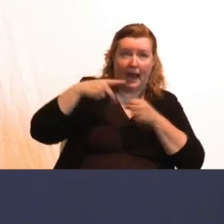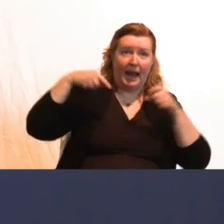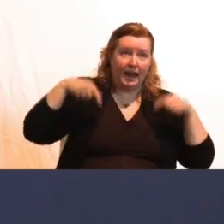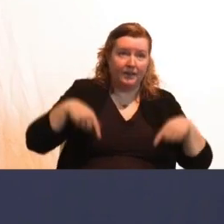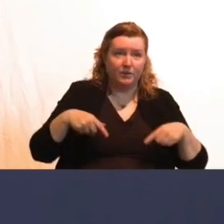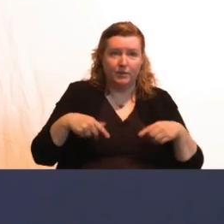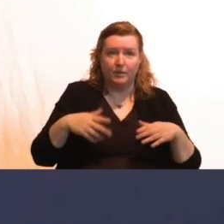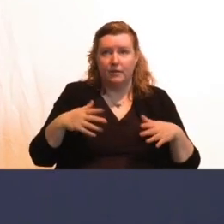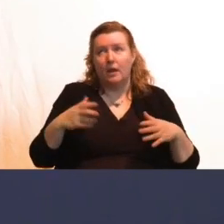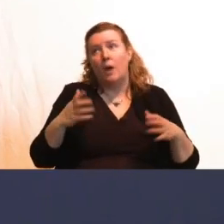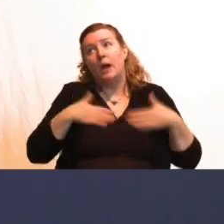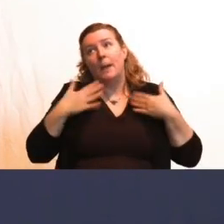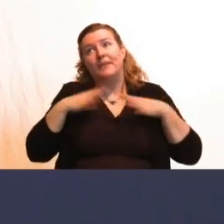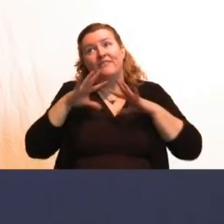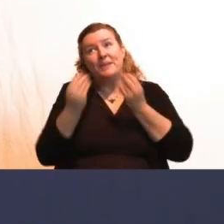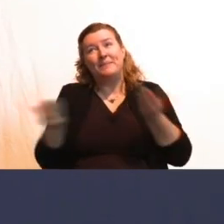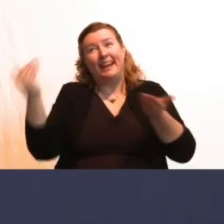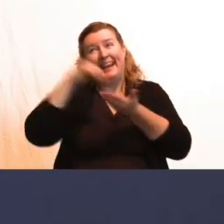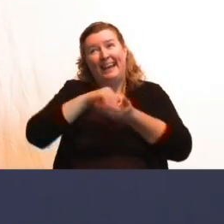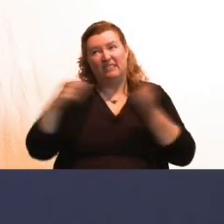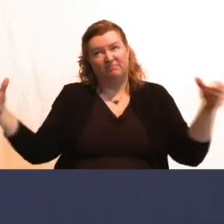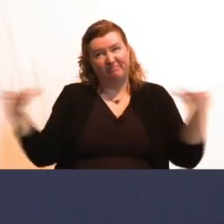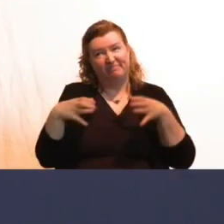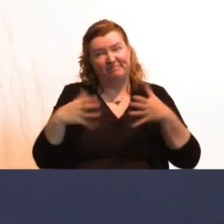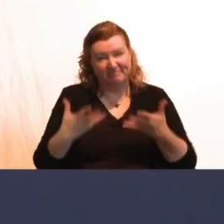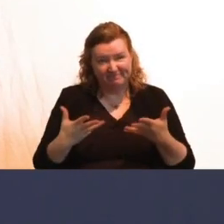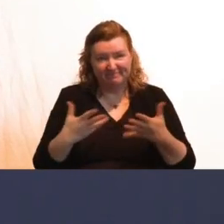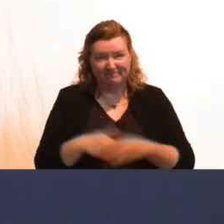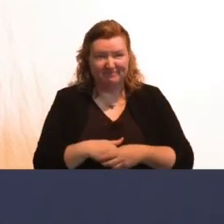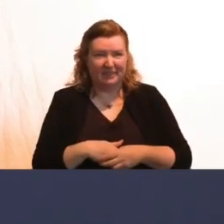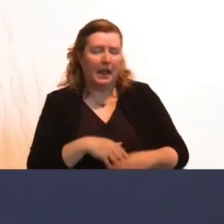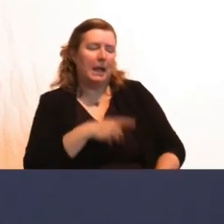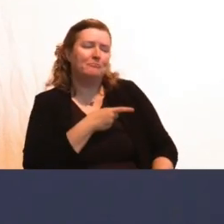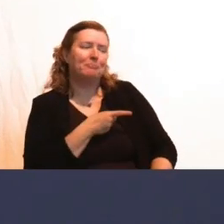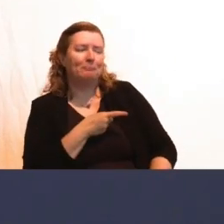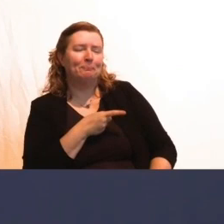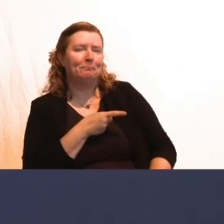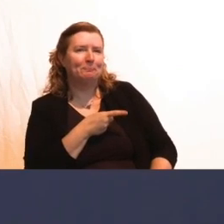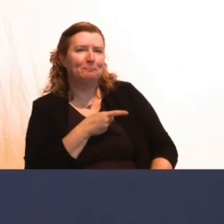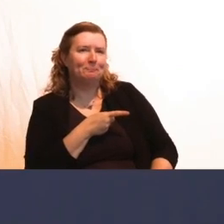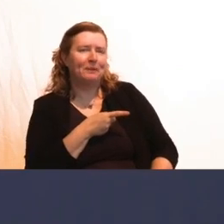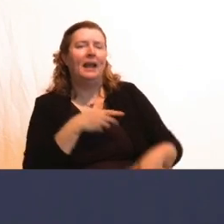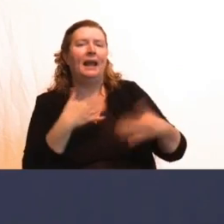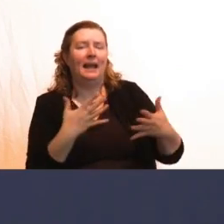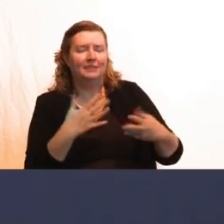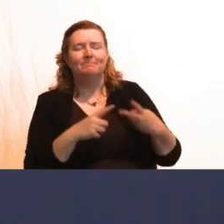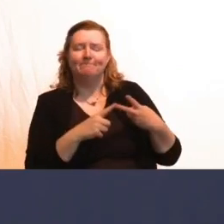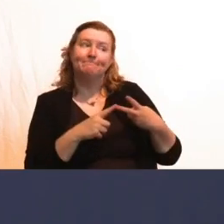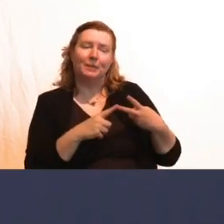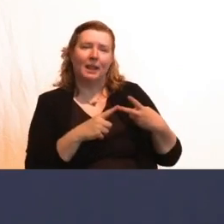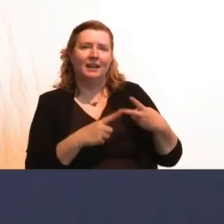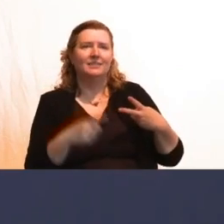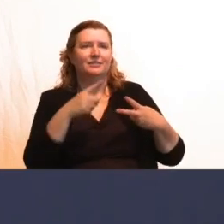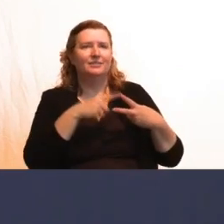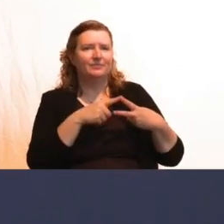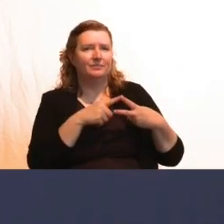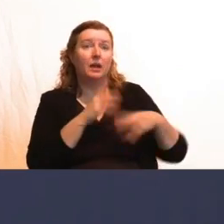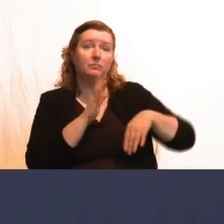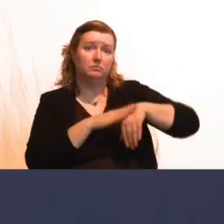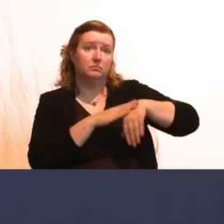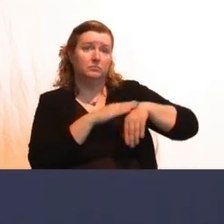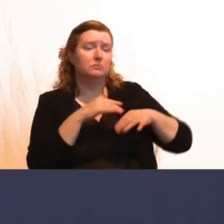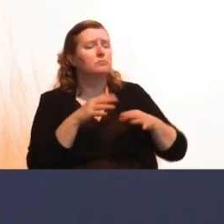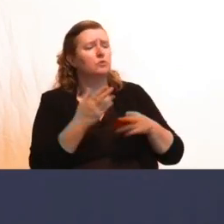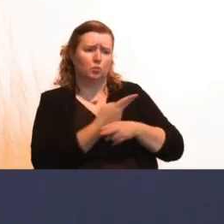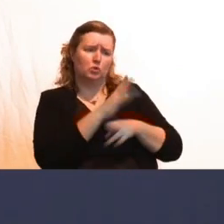think use your judgment, use your common sense, and prepare for the